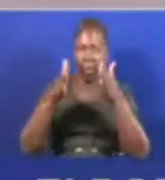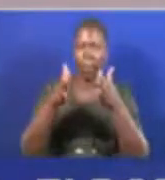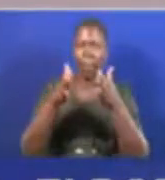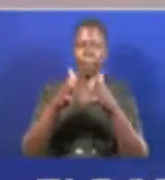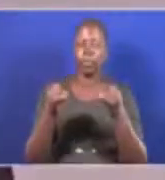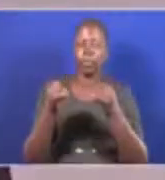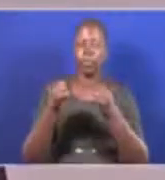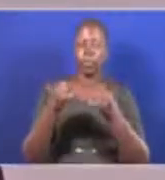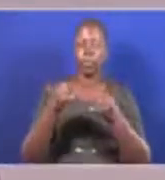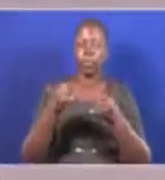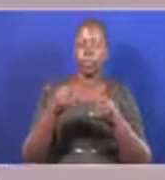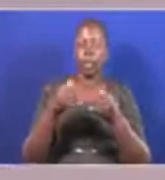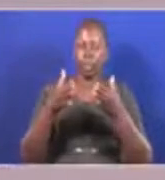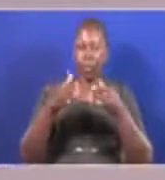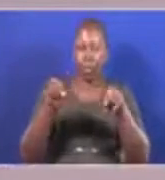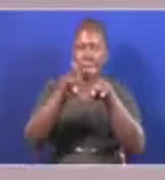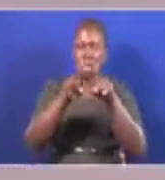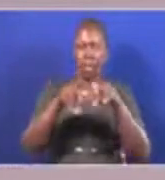of